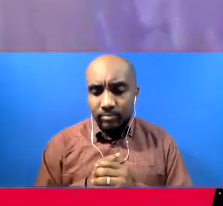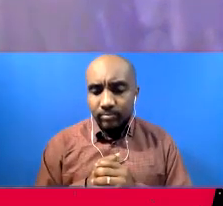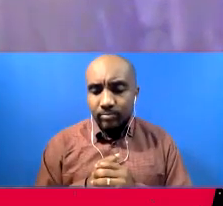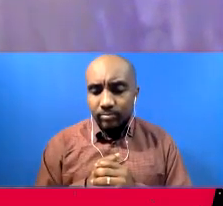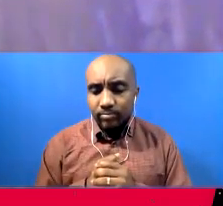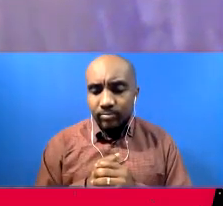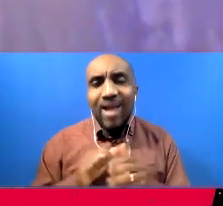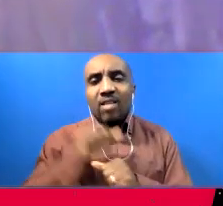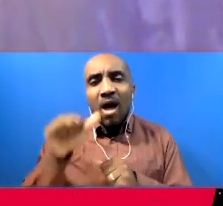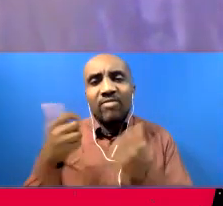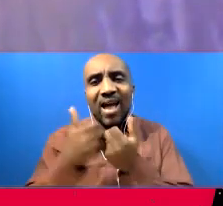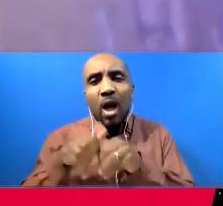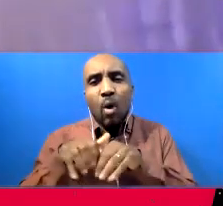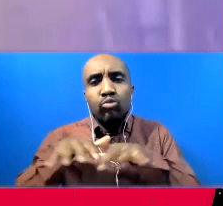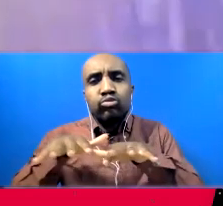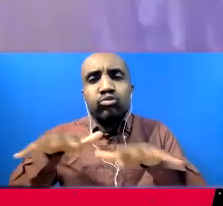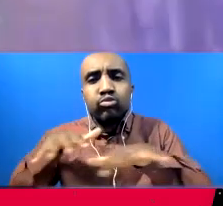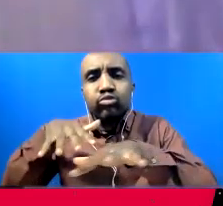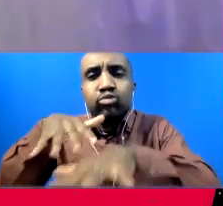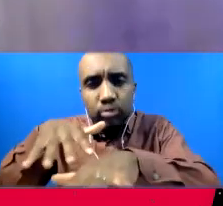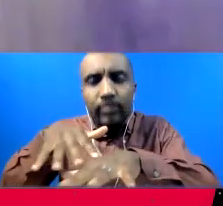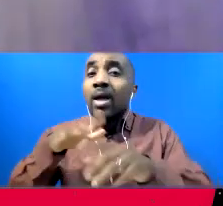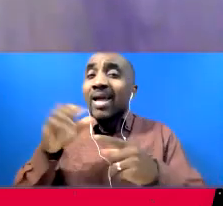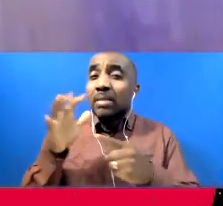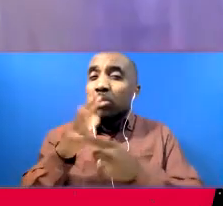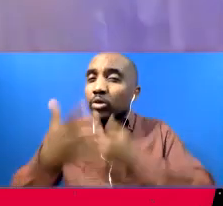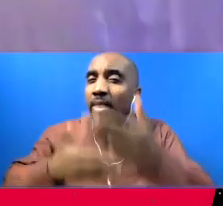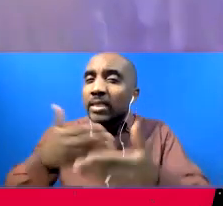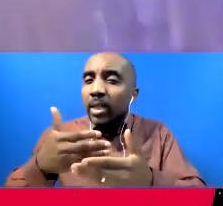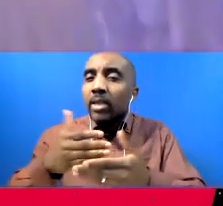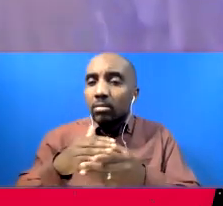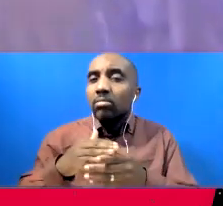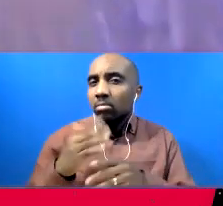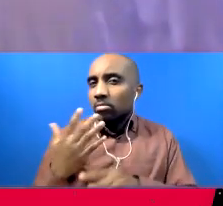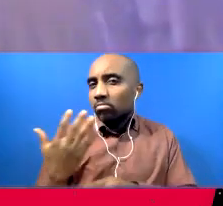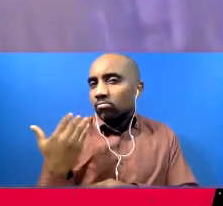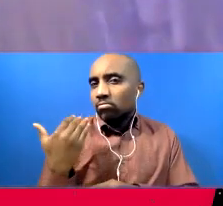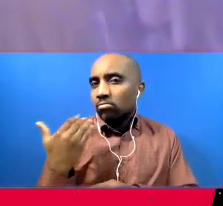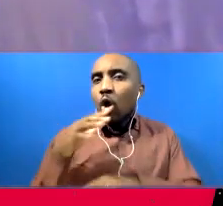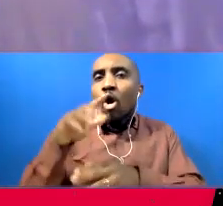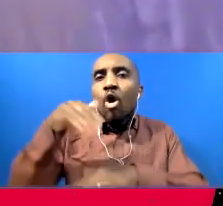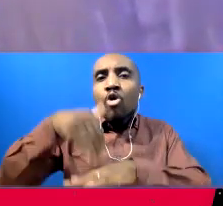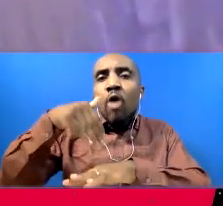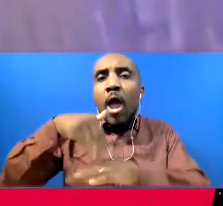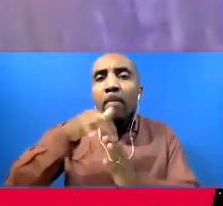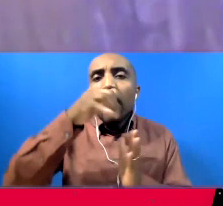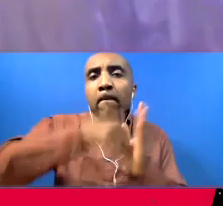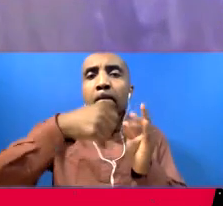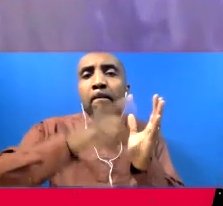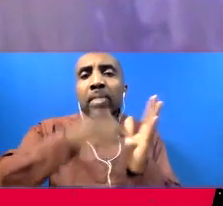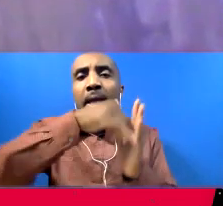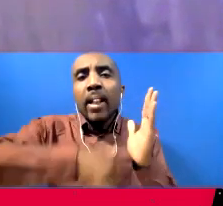emerged from them. I think it's super important to highlight as well that we're gathered after the events of the previous week, the crime bill and the ongoing shift